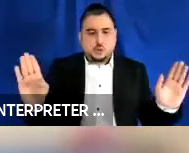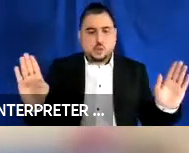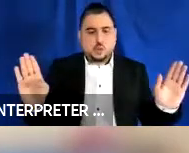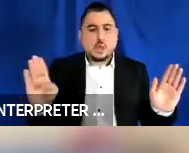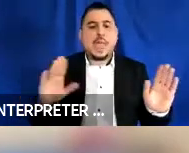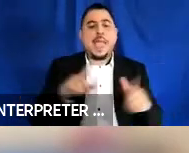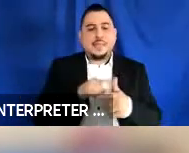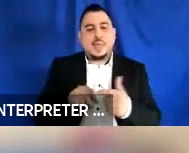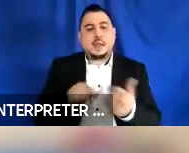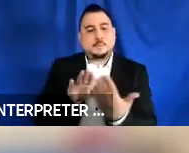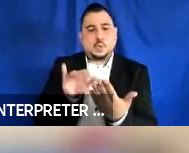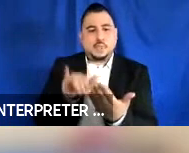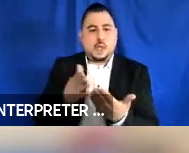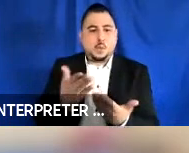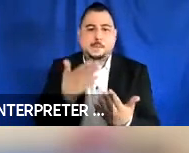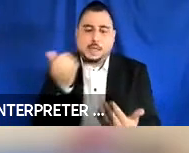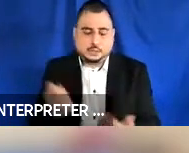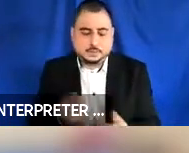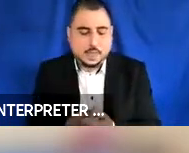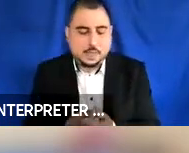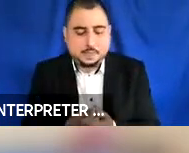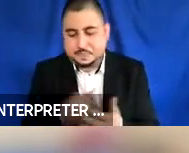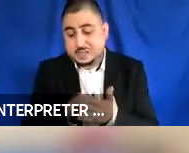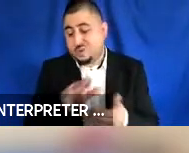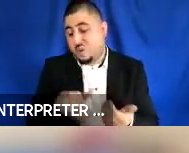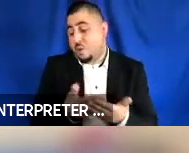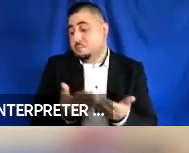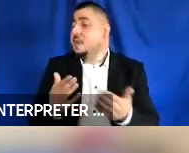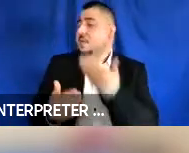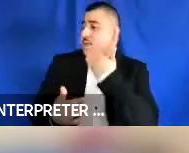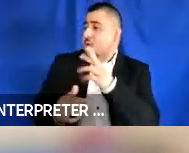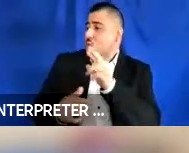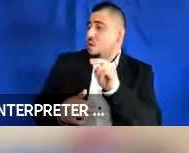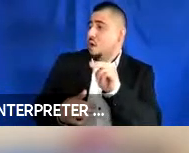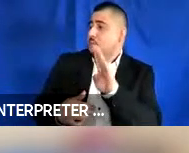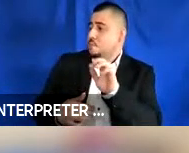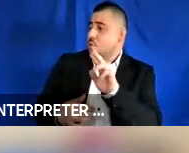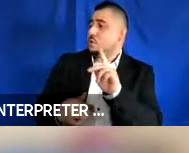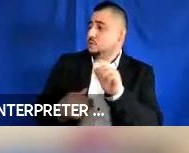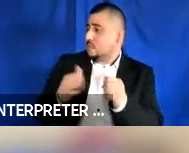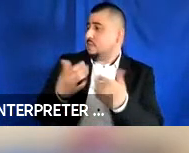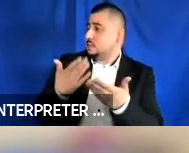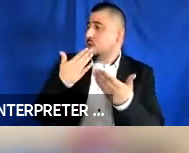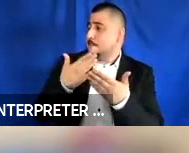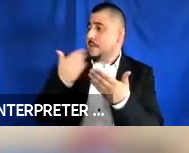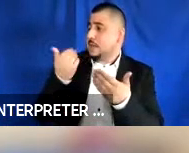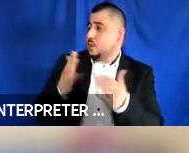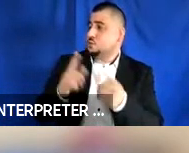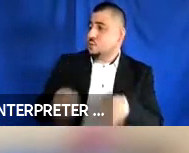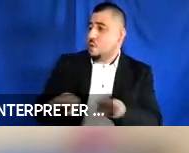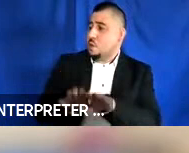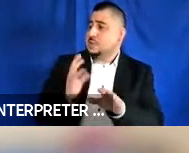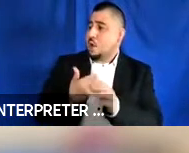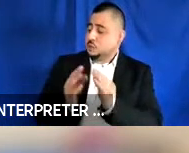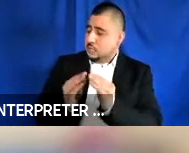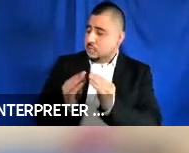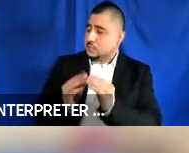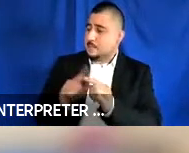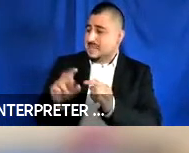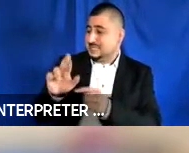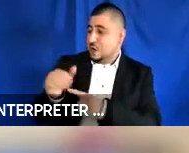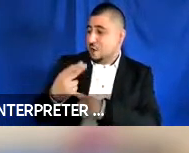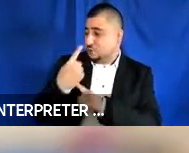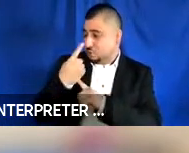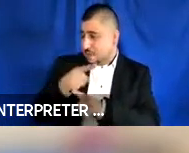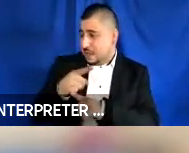way. That's all. Thank you, Ron Brooks. I think that's a great way to close out the session. But Sarah, would you take